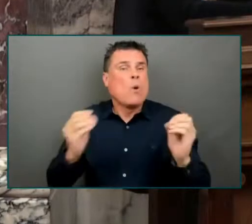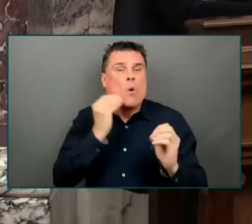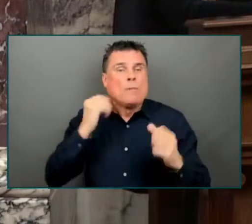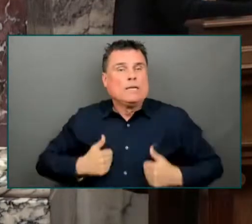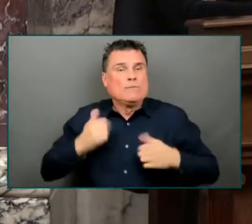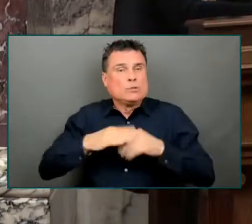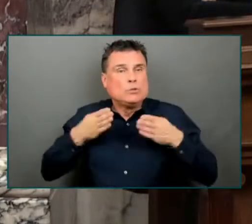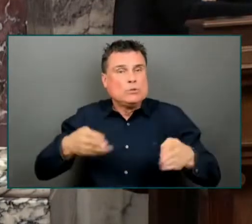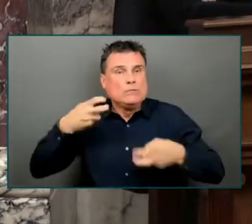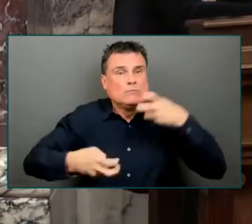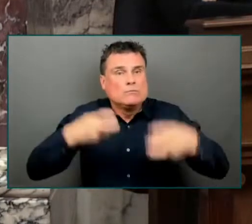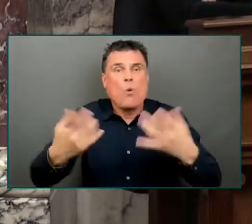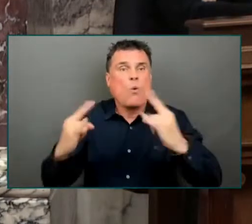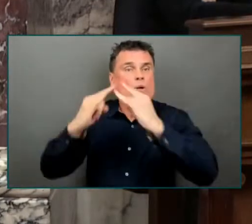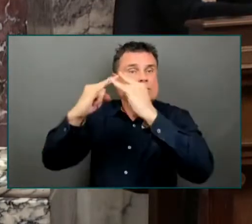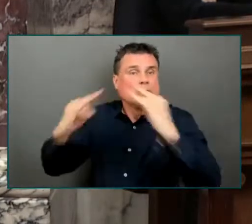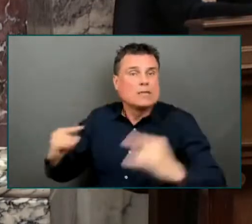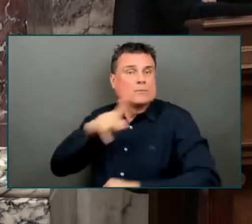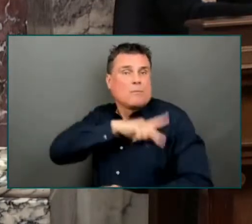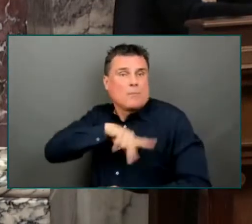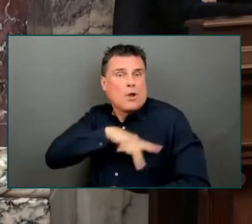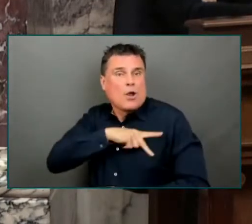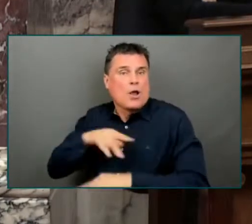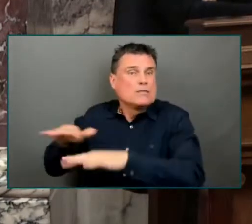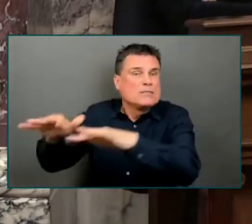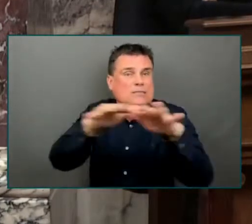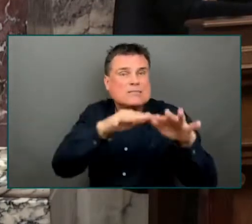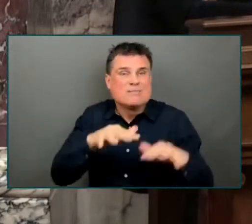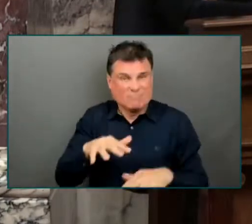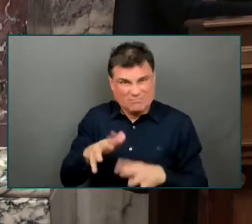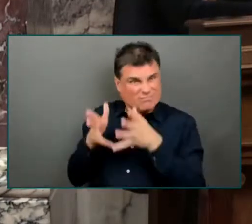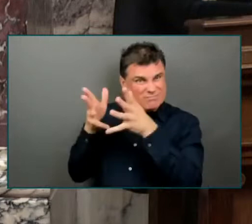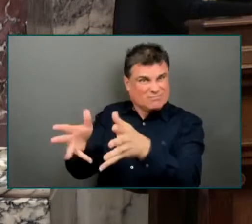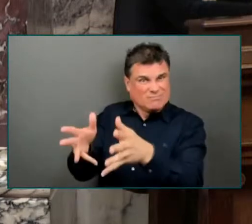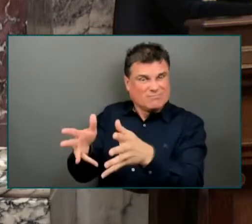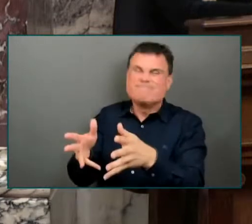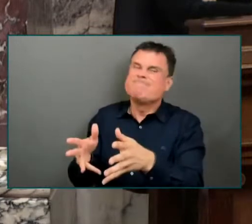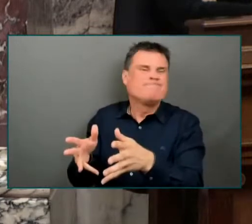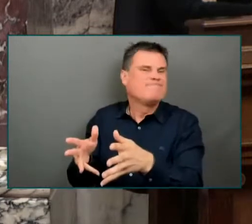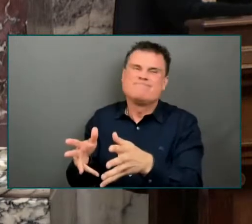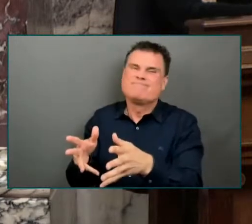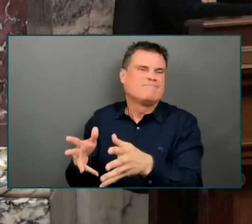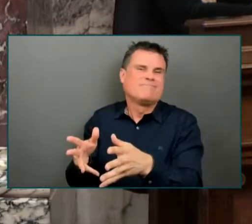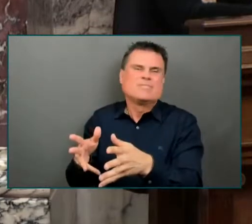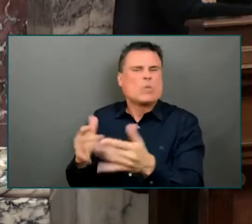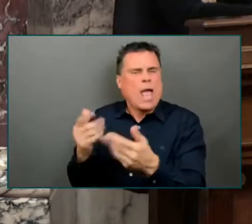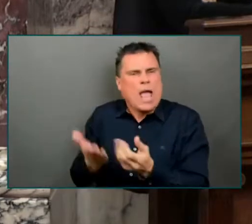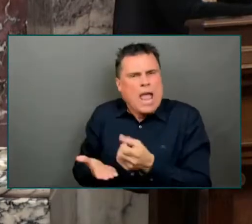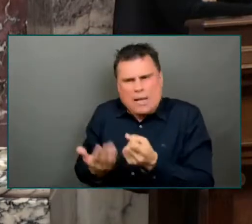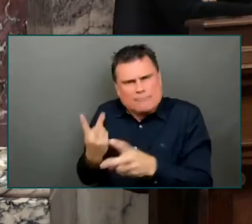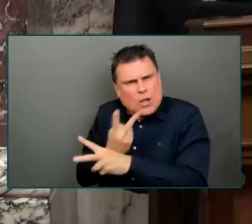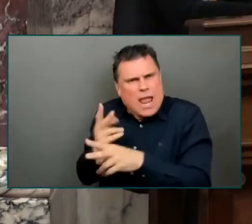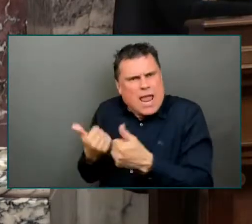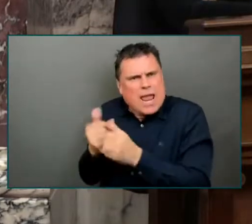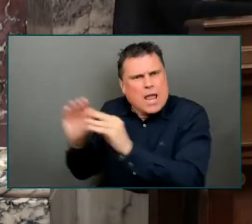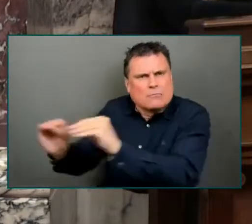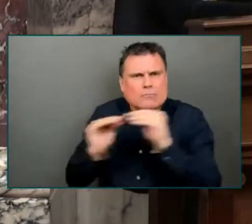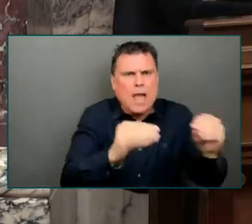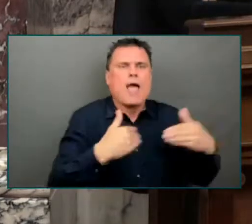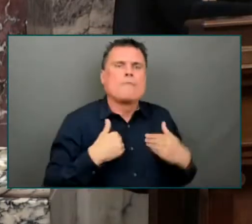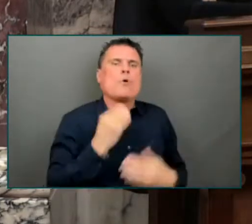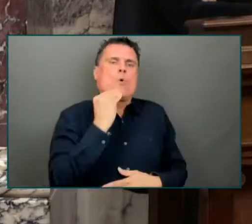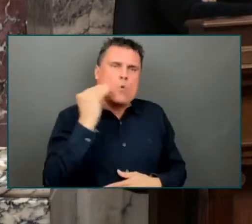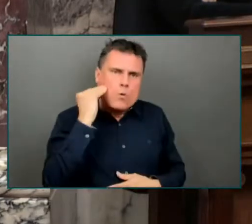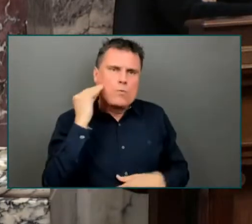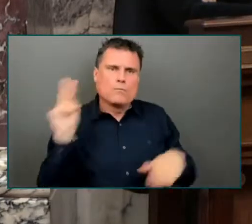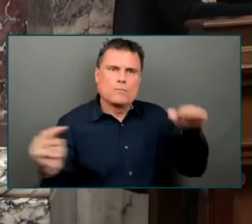to stay for people without homes and an opportunity to connect with support services. At the same time, we continue